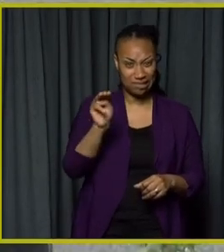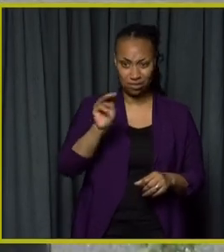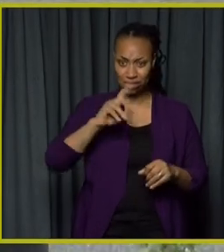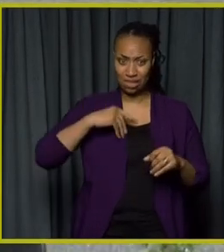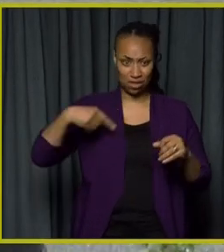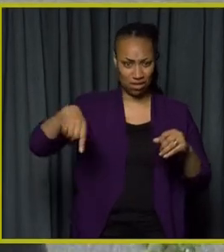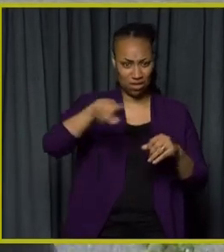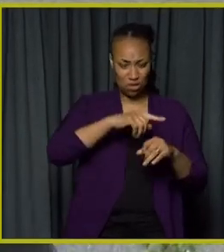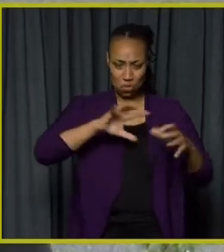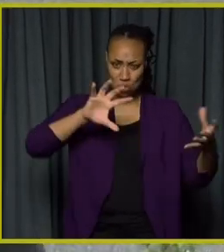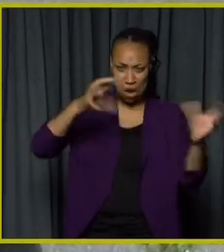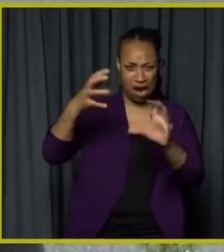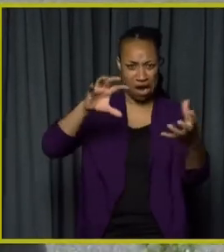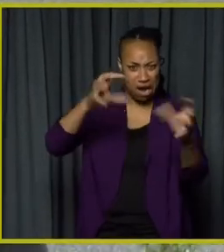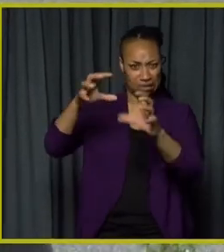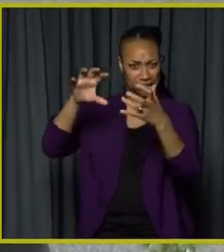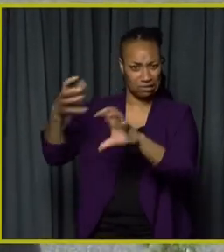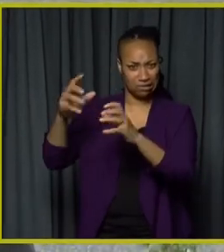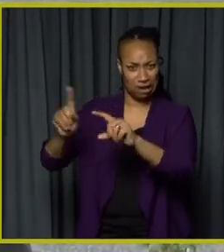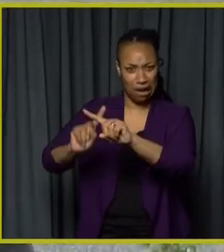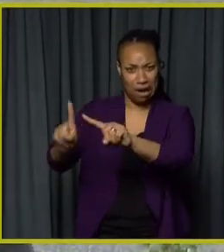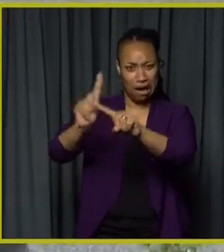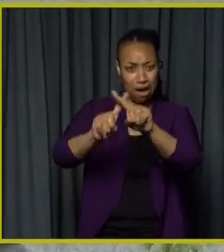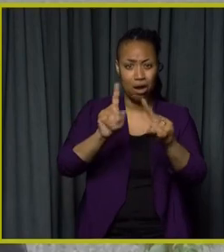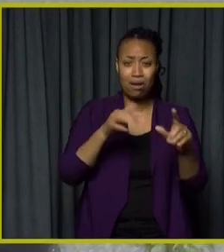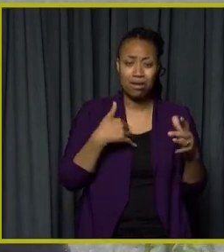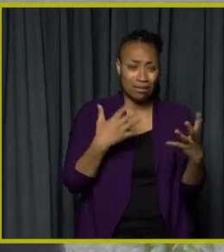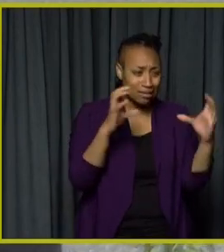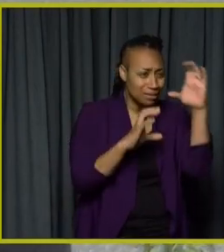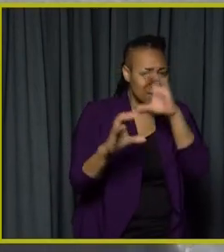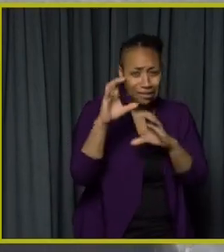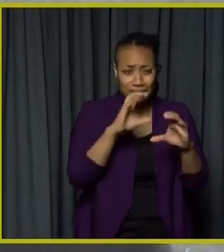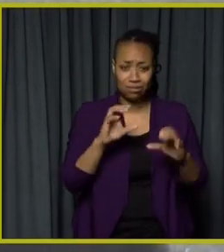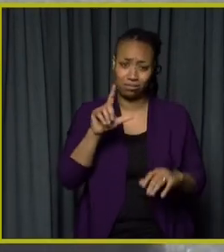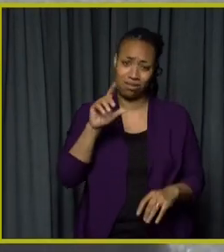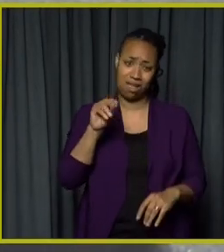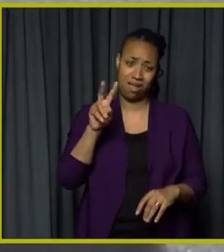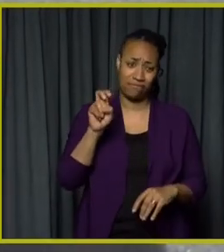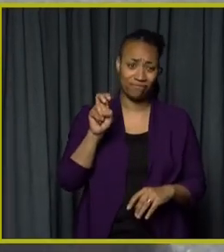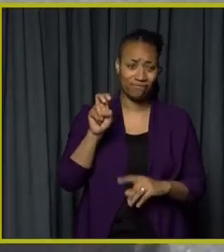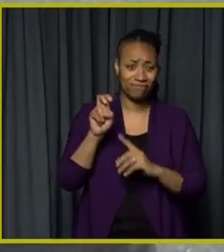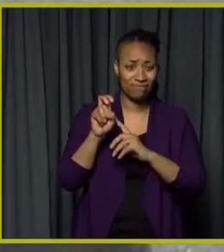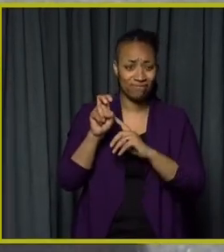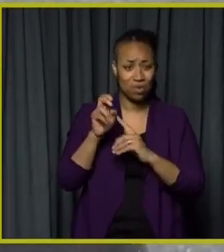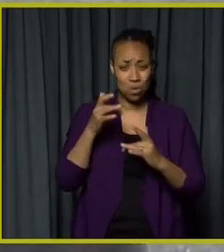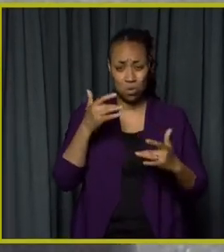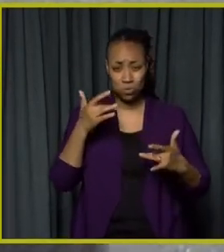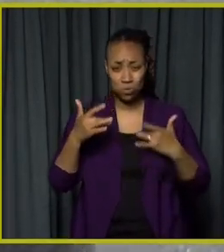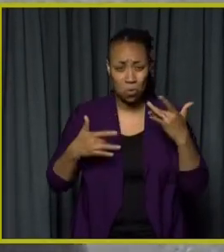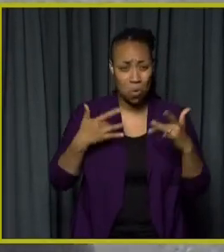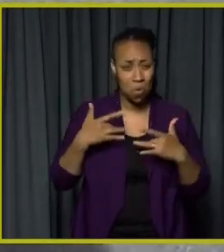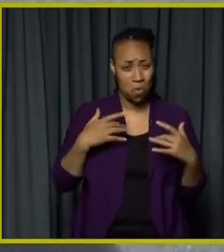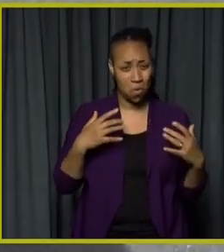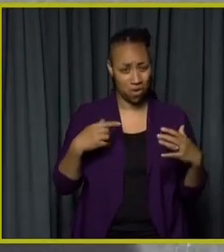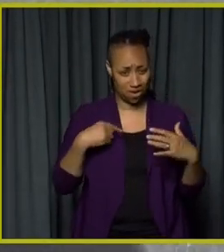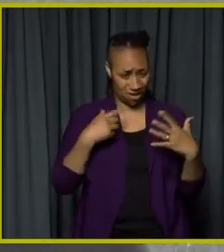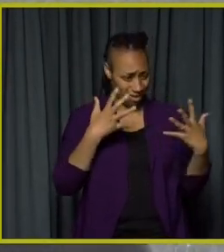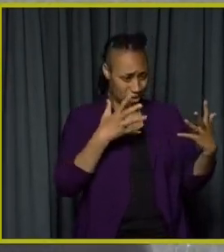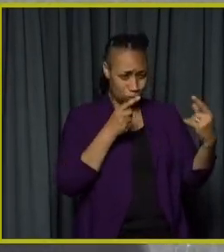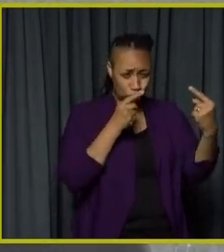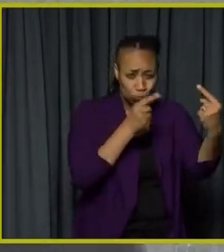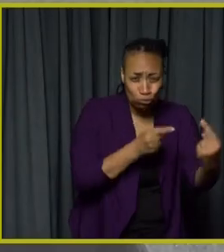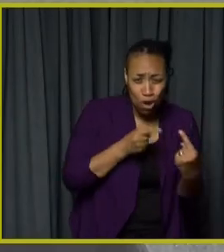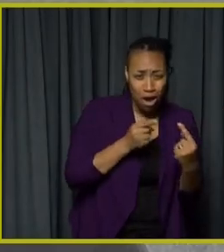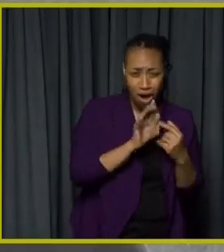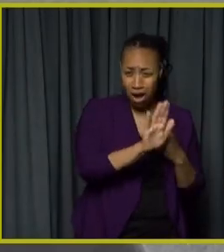know how to find love and joy and hope in desperate times. Know how to dare to struggle in perilous times,